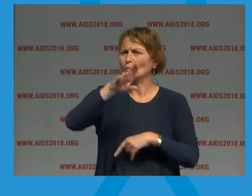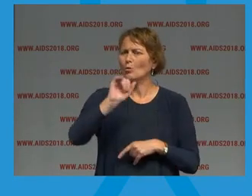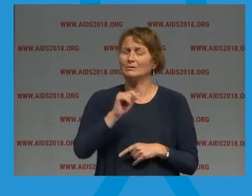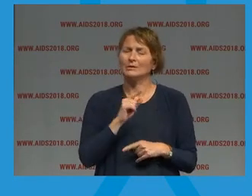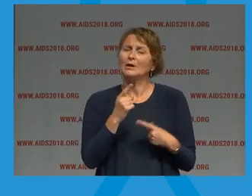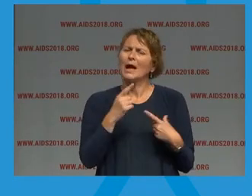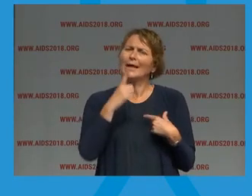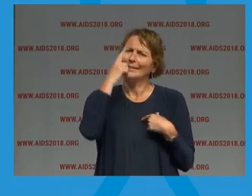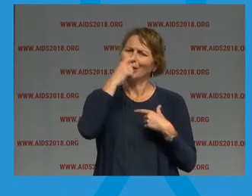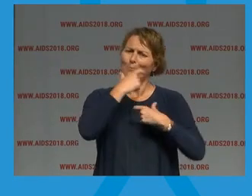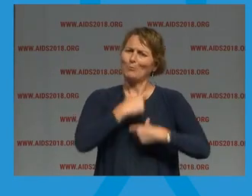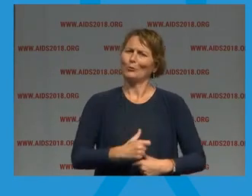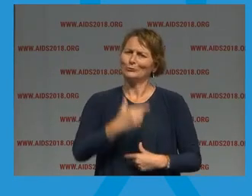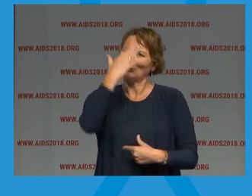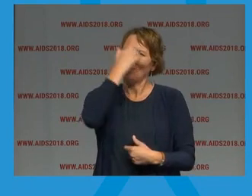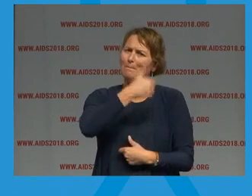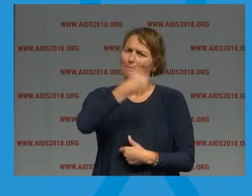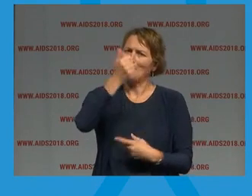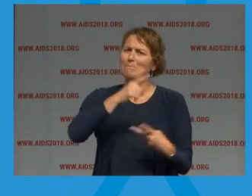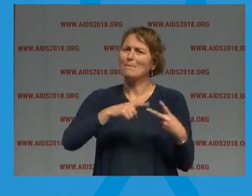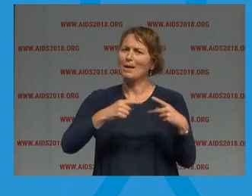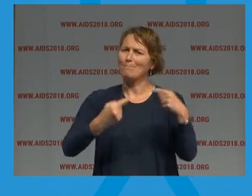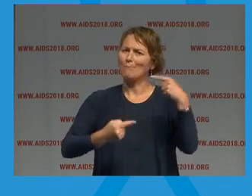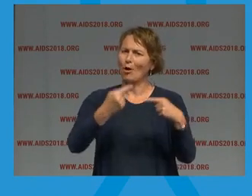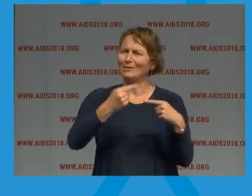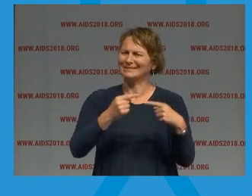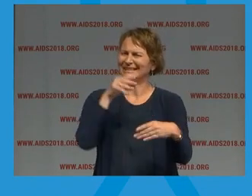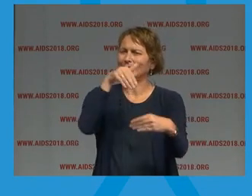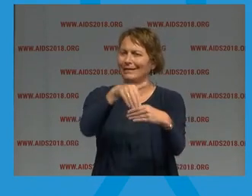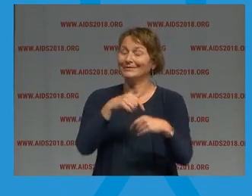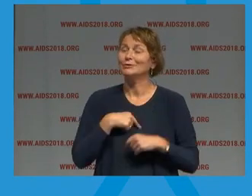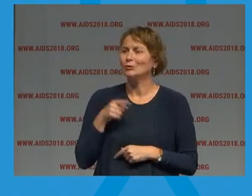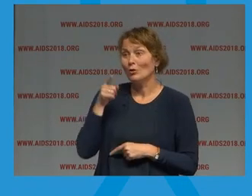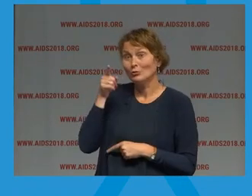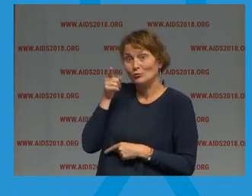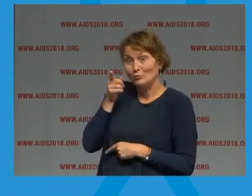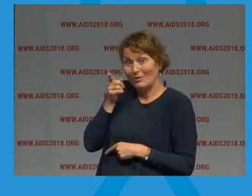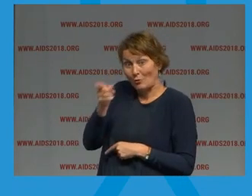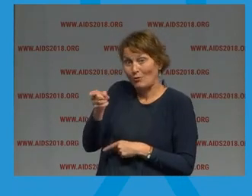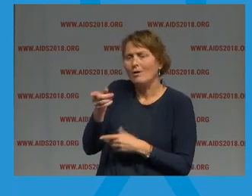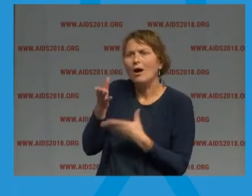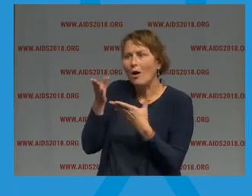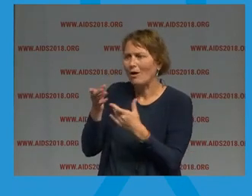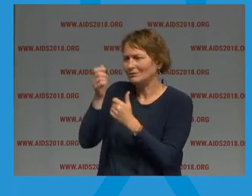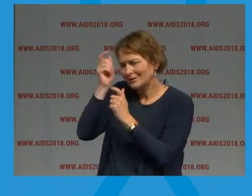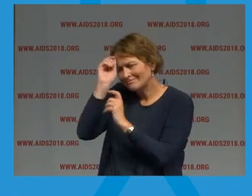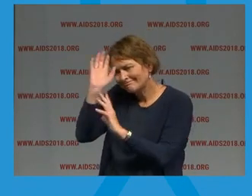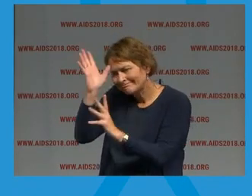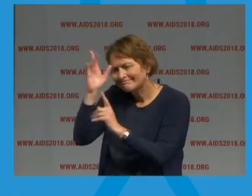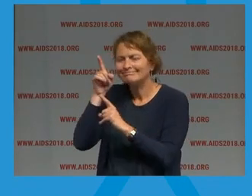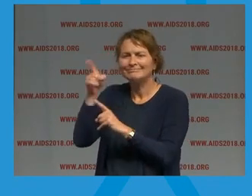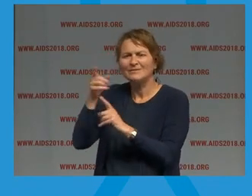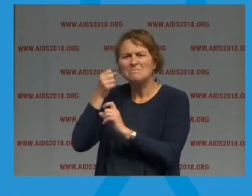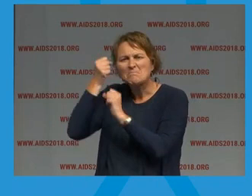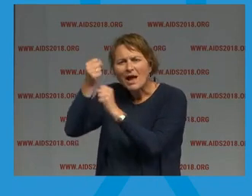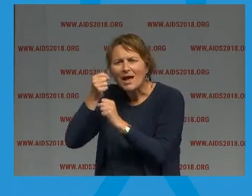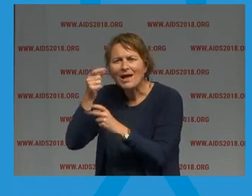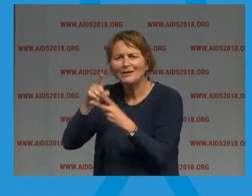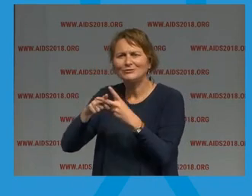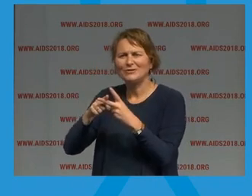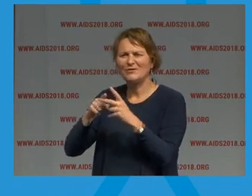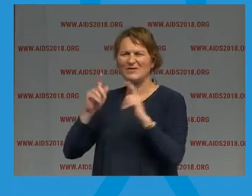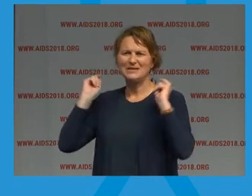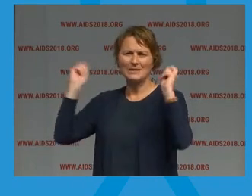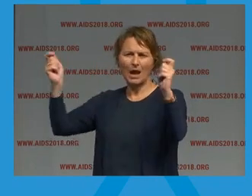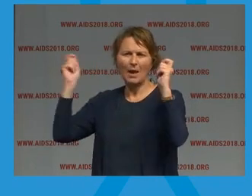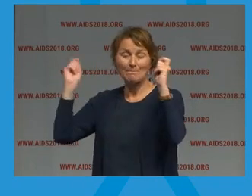at a political level, because you knew her as an activist, a leader, a campaigner, and someone who would